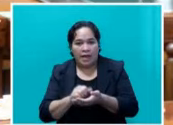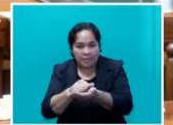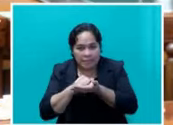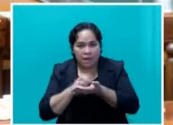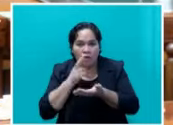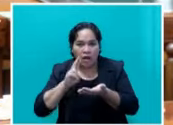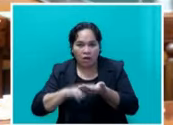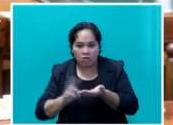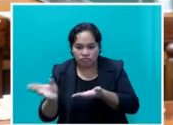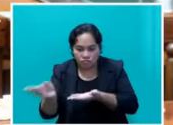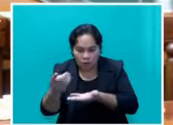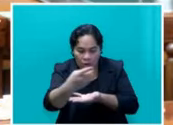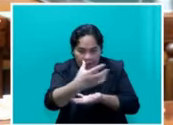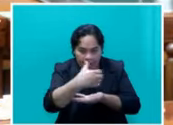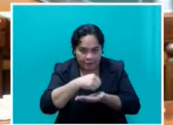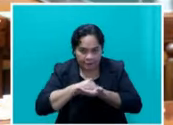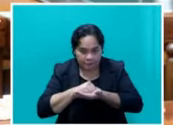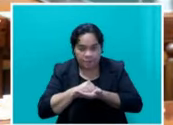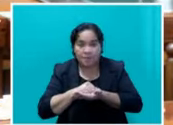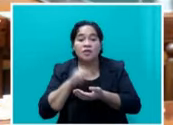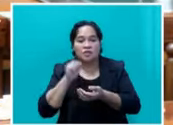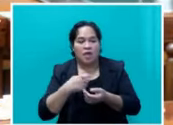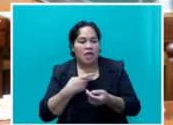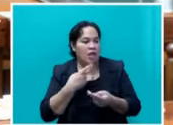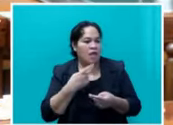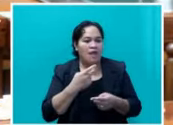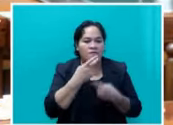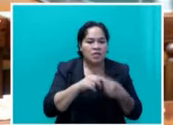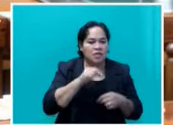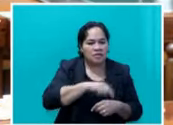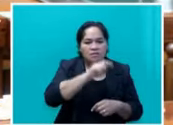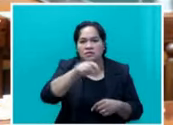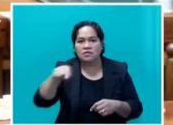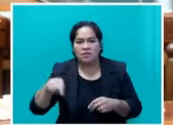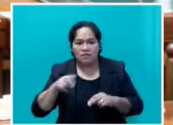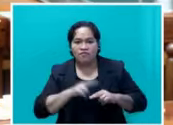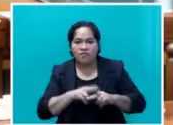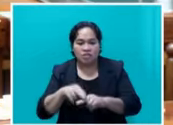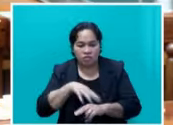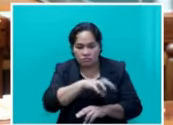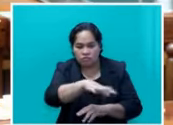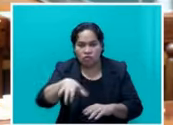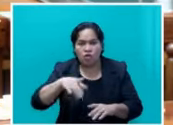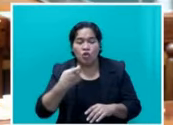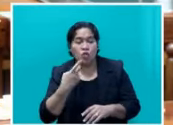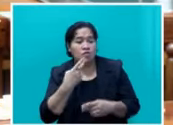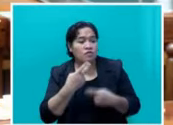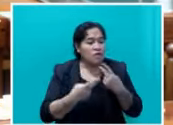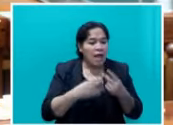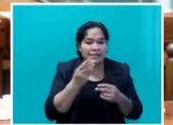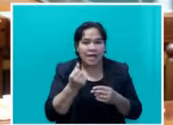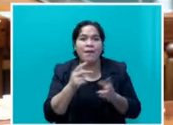Honorable Speaker, that it be documented. And he went all over the country. And when you go to some villages in Fiji,